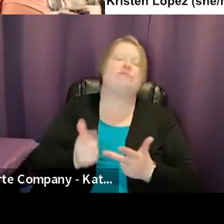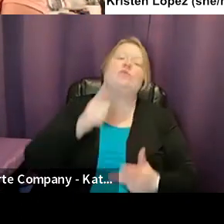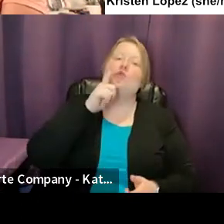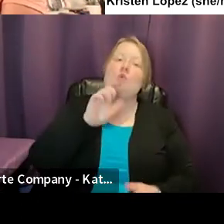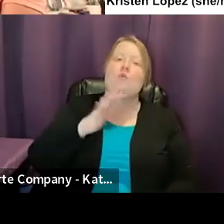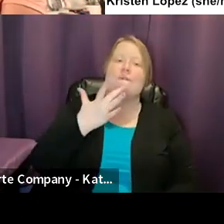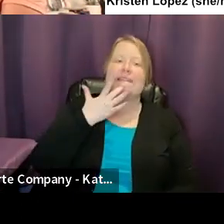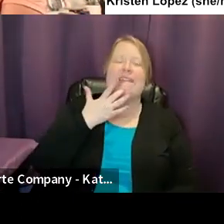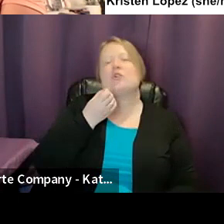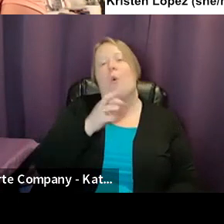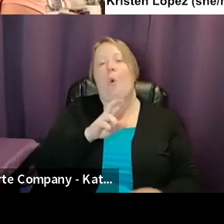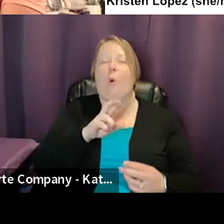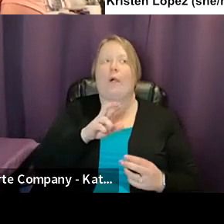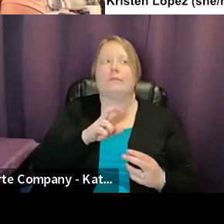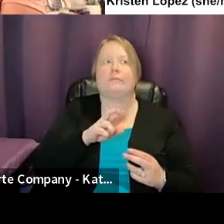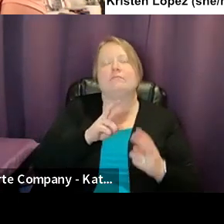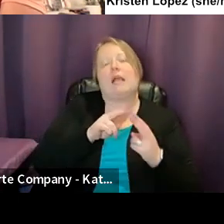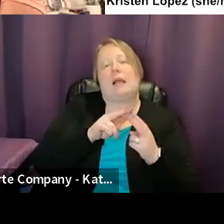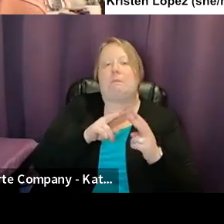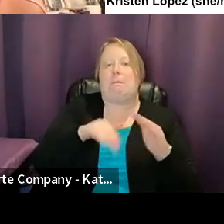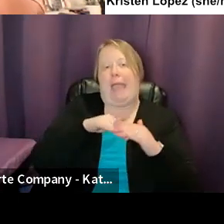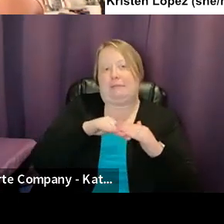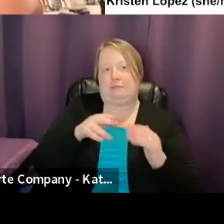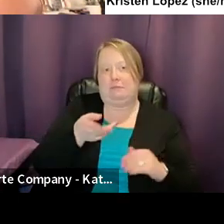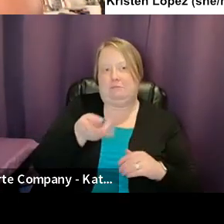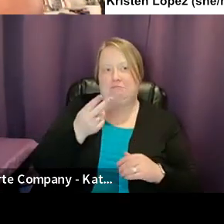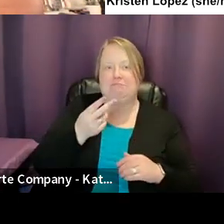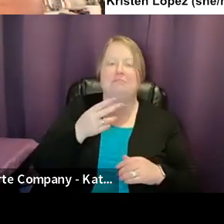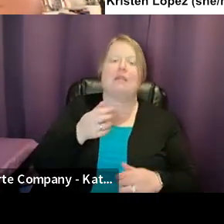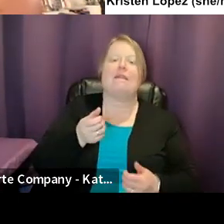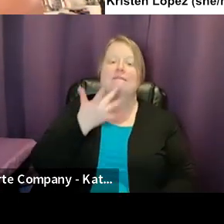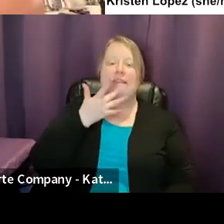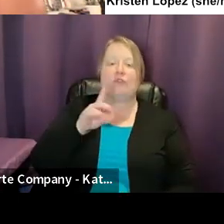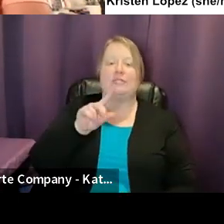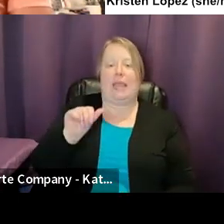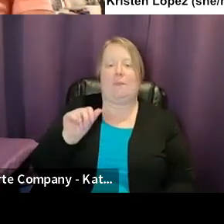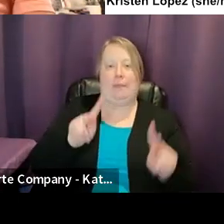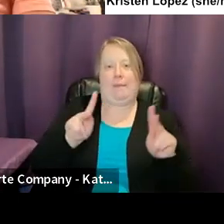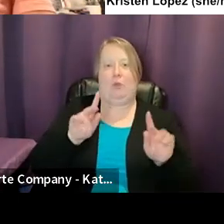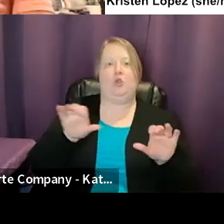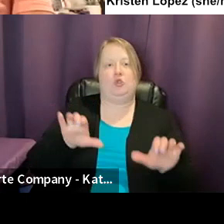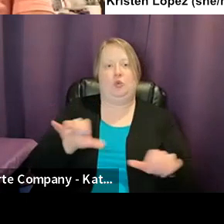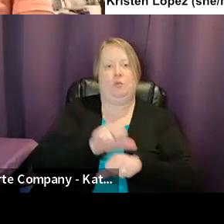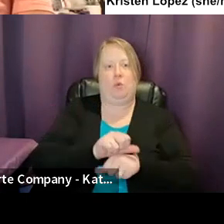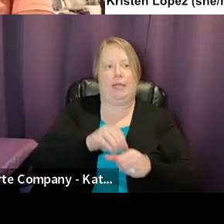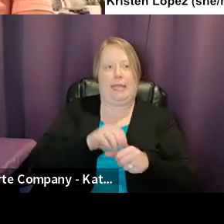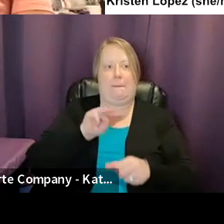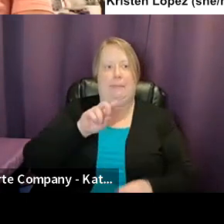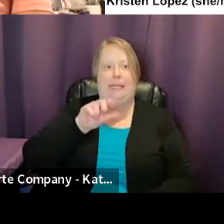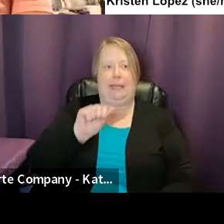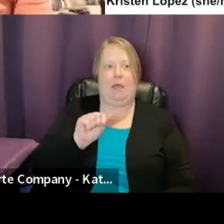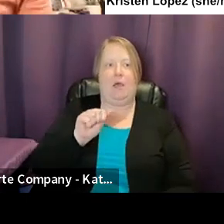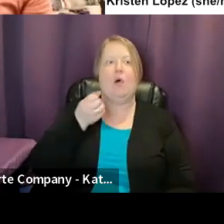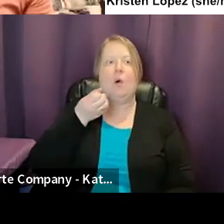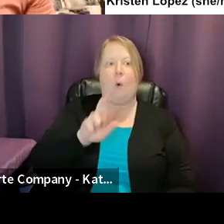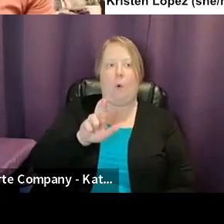or a couple, no more than a couple, favorite disabled people doing work in media or in public